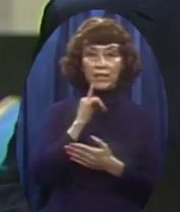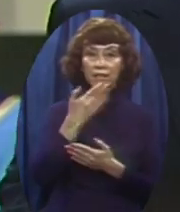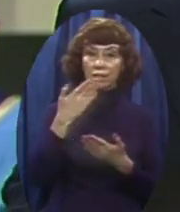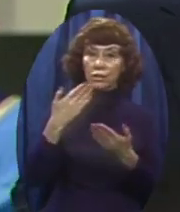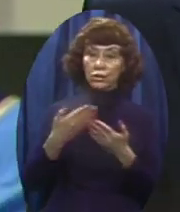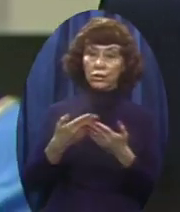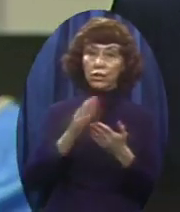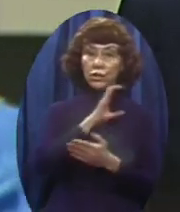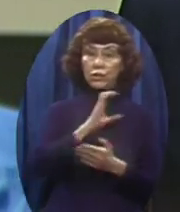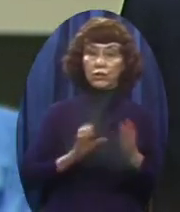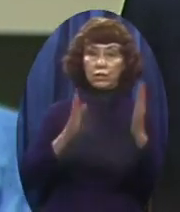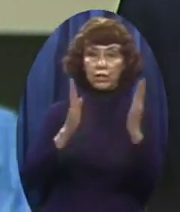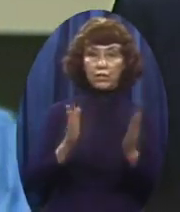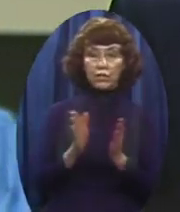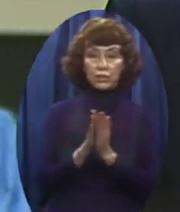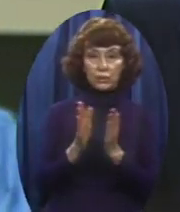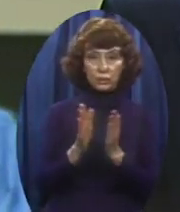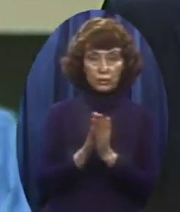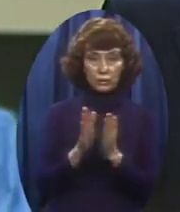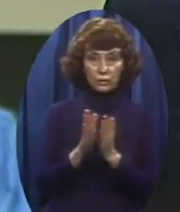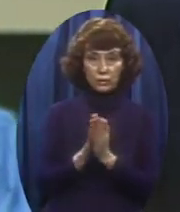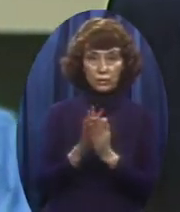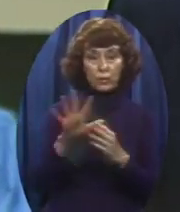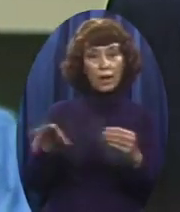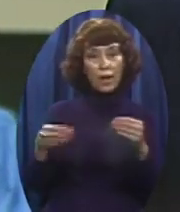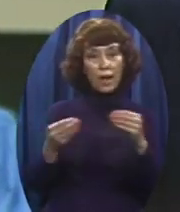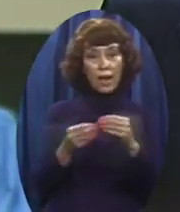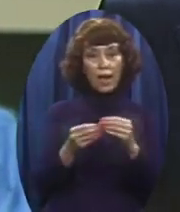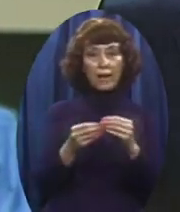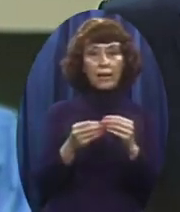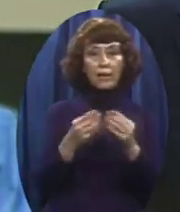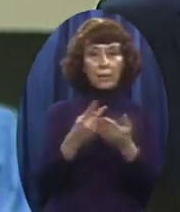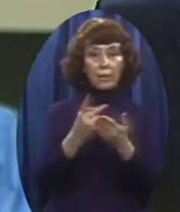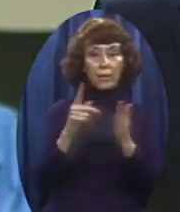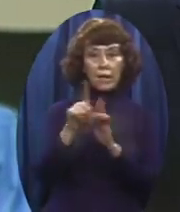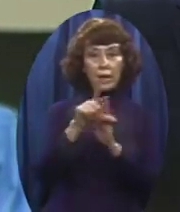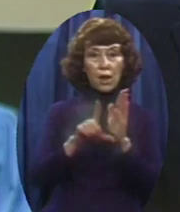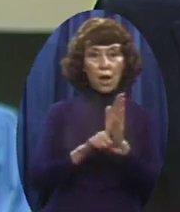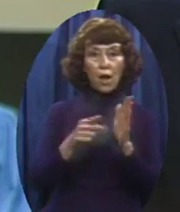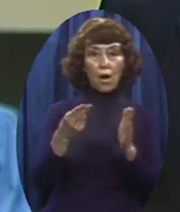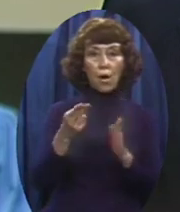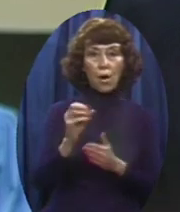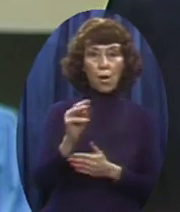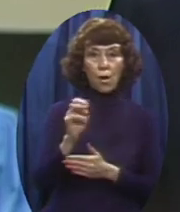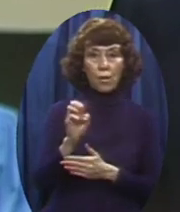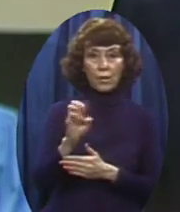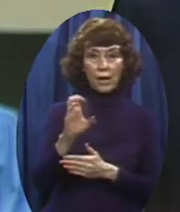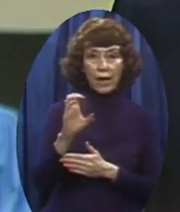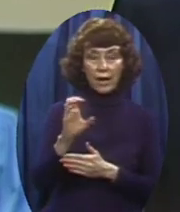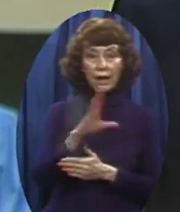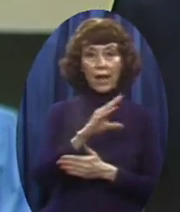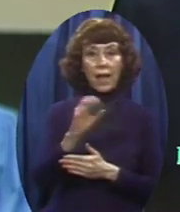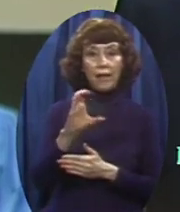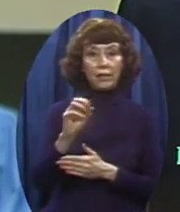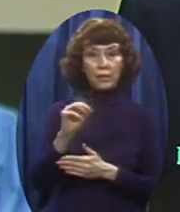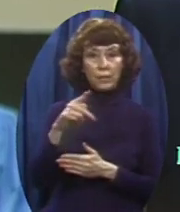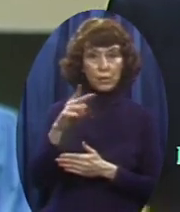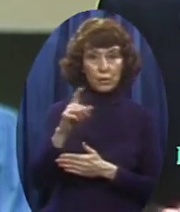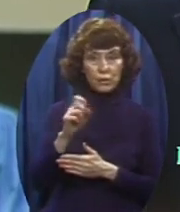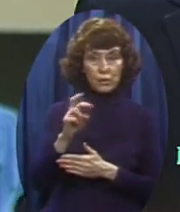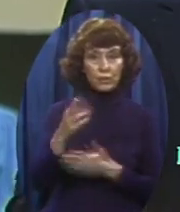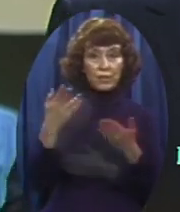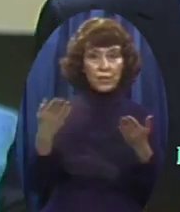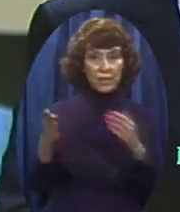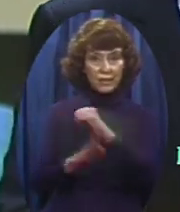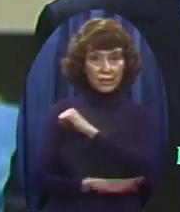accredited, 42 majors, adding pre-law, computer science, and home ec this fall. If you are interested, you should call